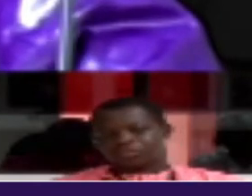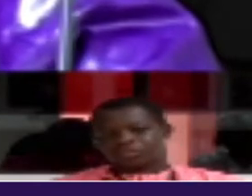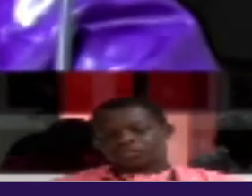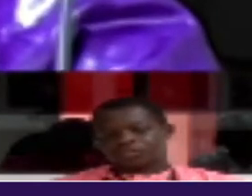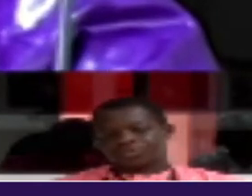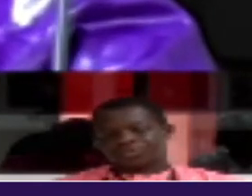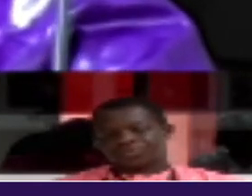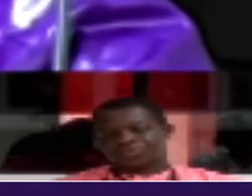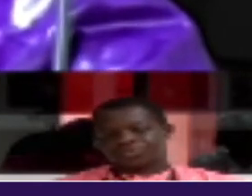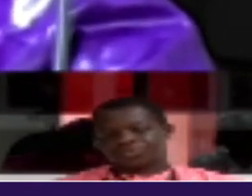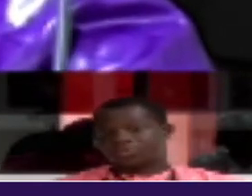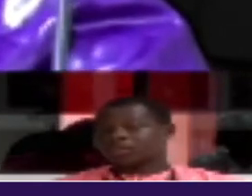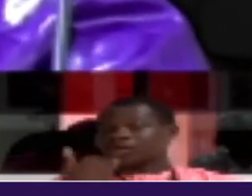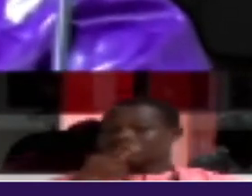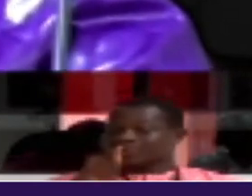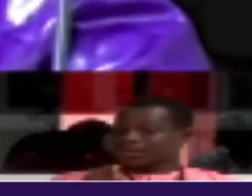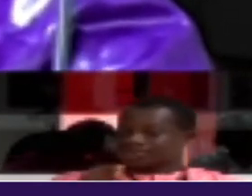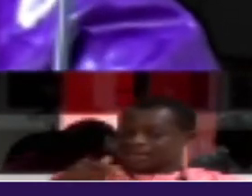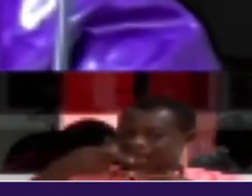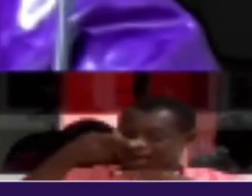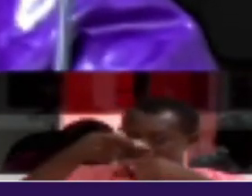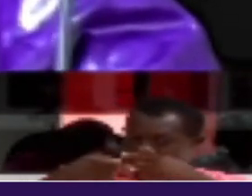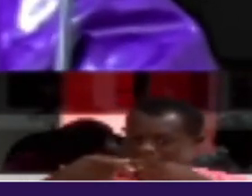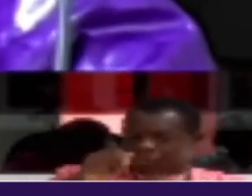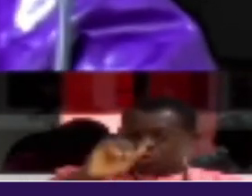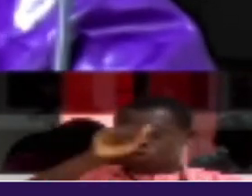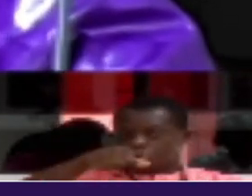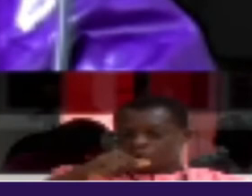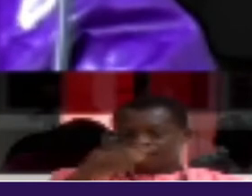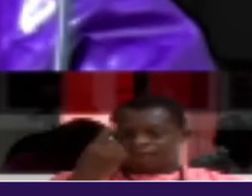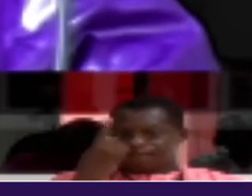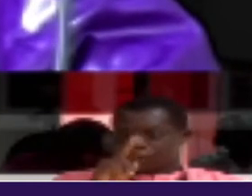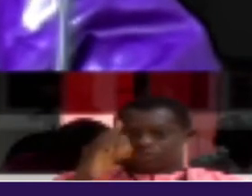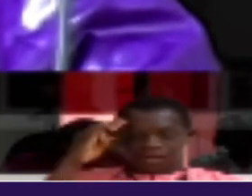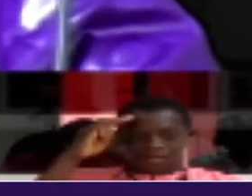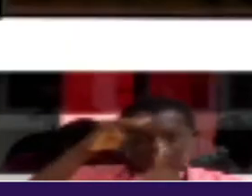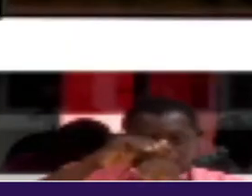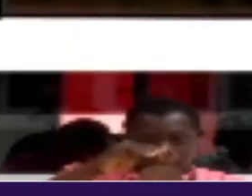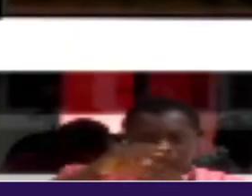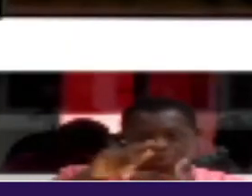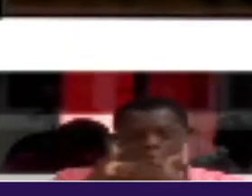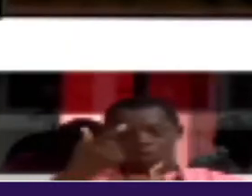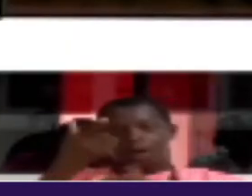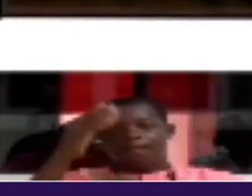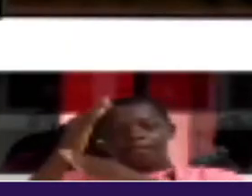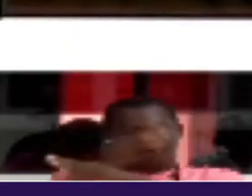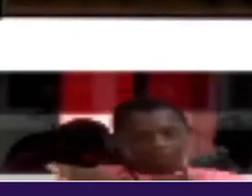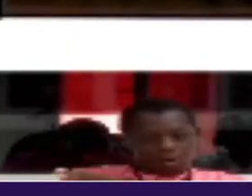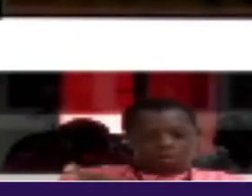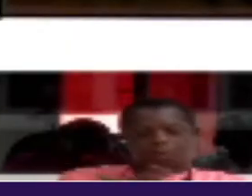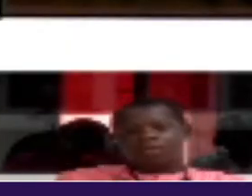Was this after your first mission or before your first mission? After my first and second mission.